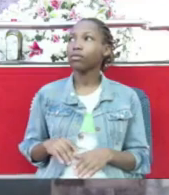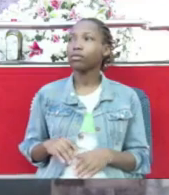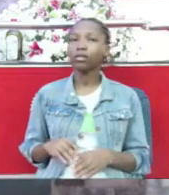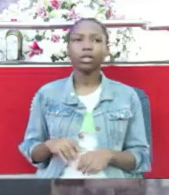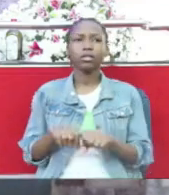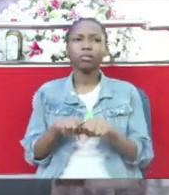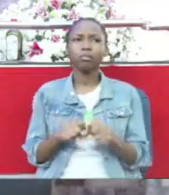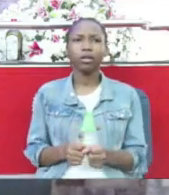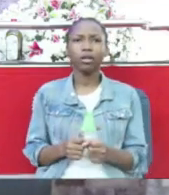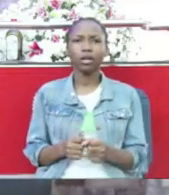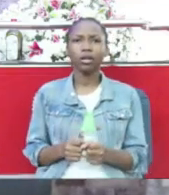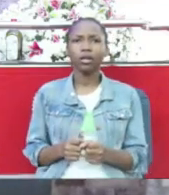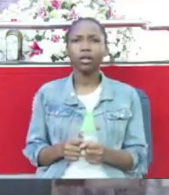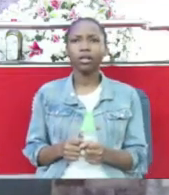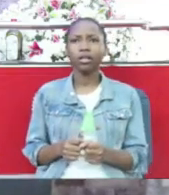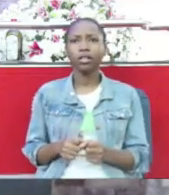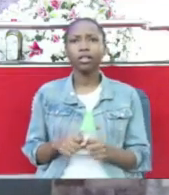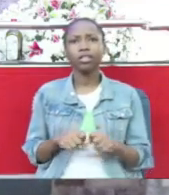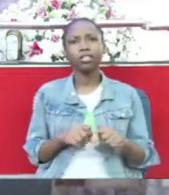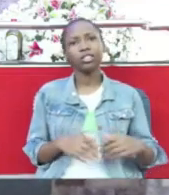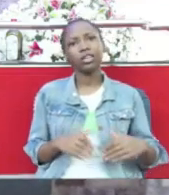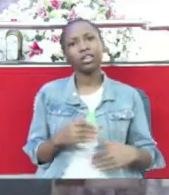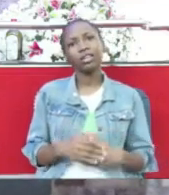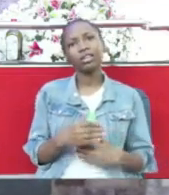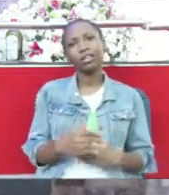the chain. Ili tusiweze kata mtindo huo.